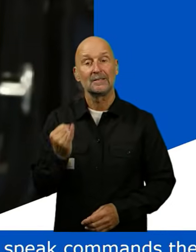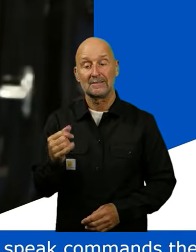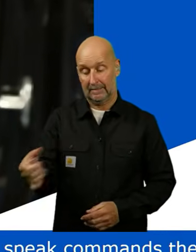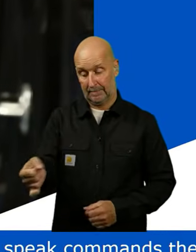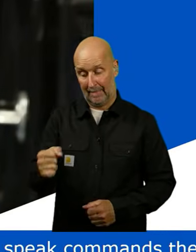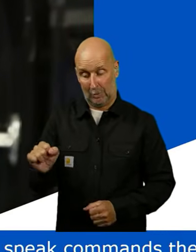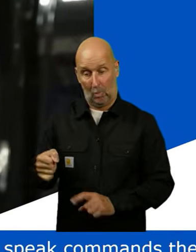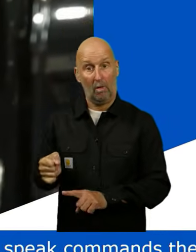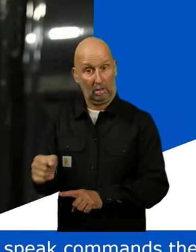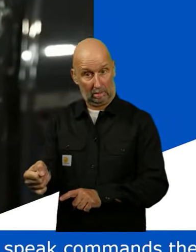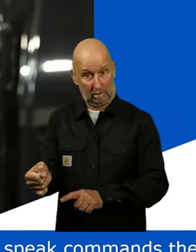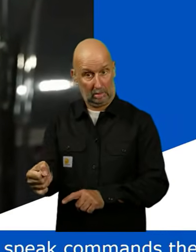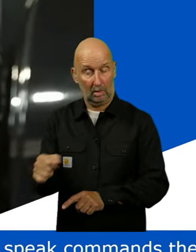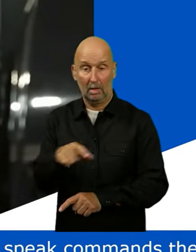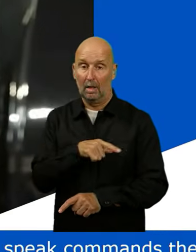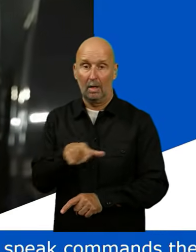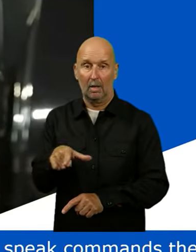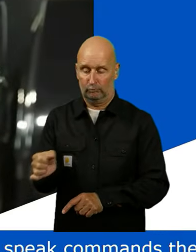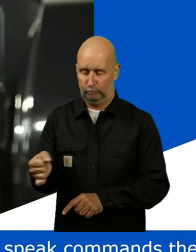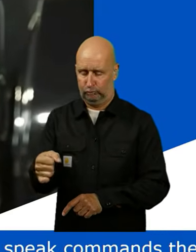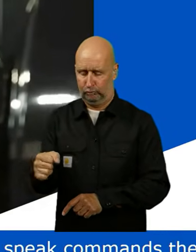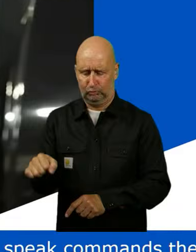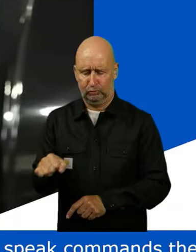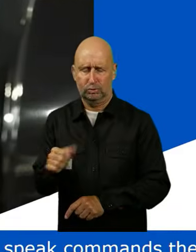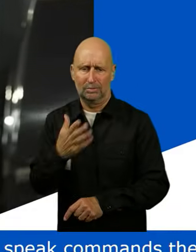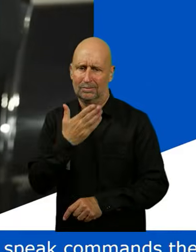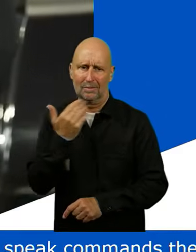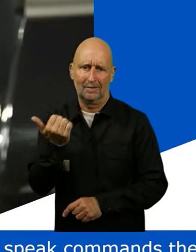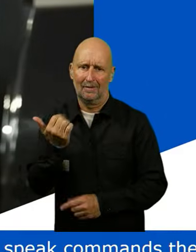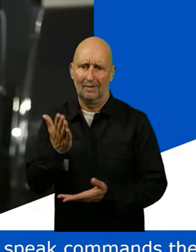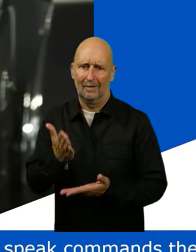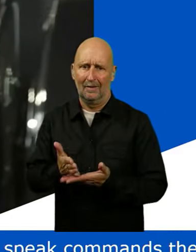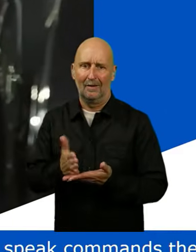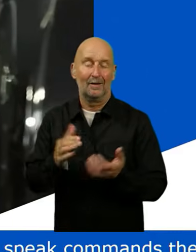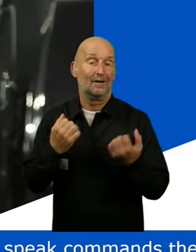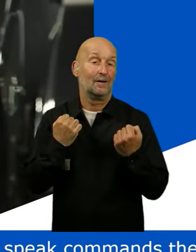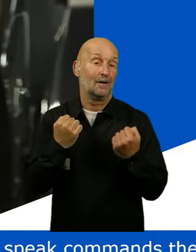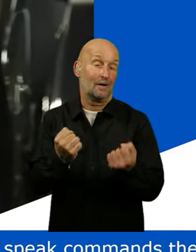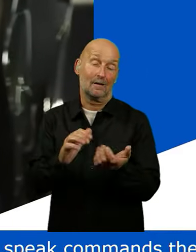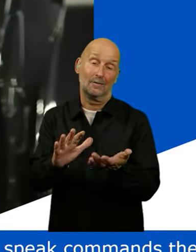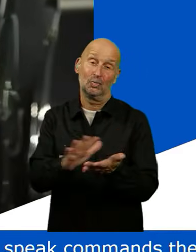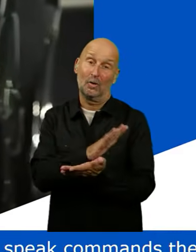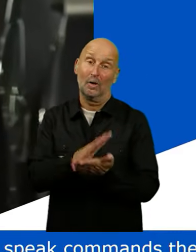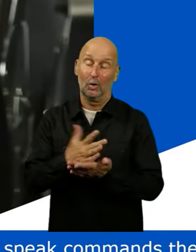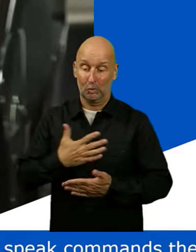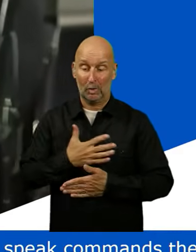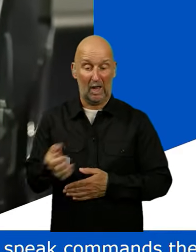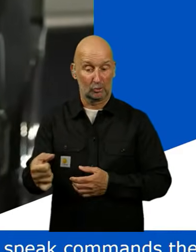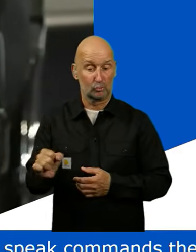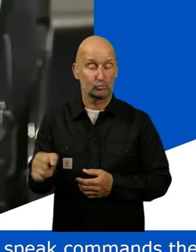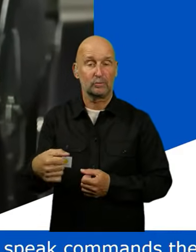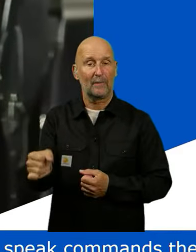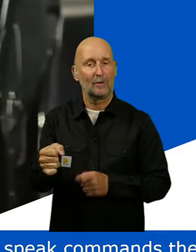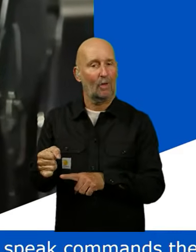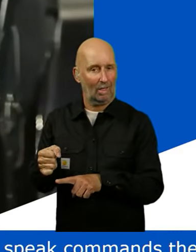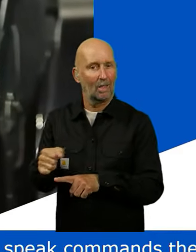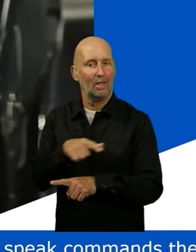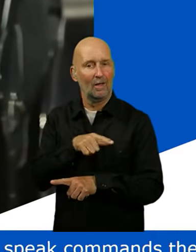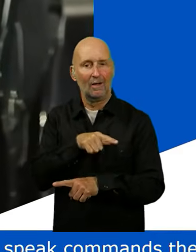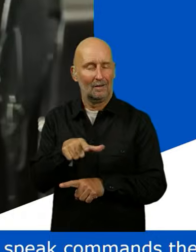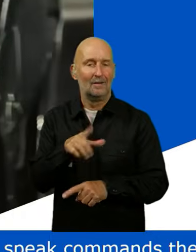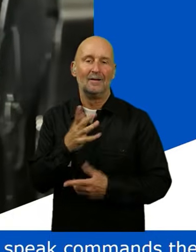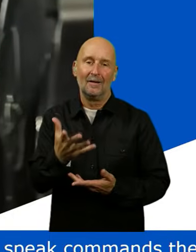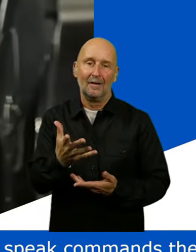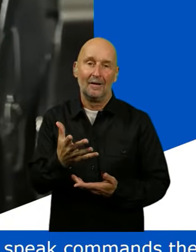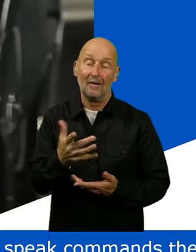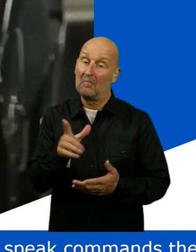manual gearbox here, and it's just such a nice action. It's a real joy to drive if you like that control of a manual gearbox. Obviously,